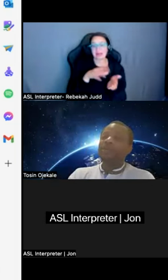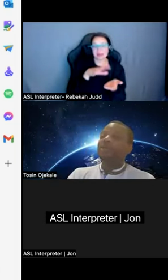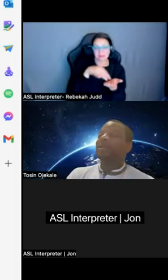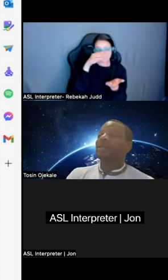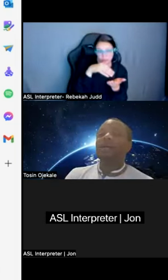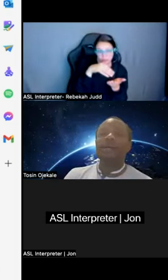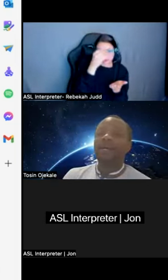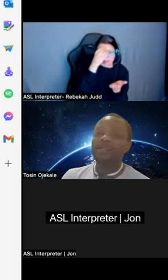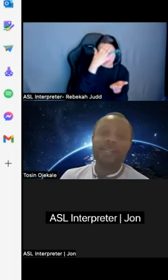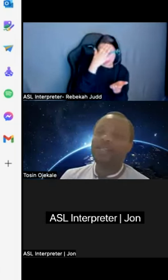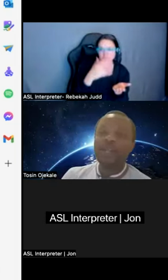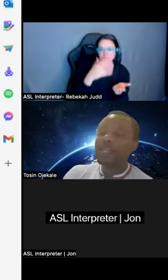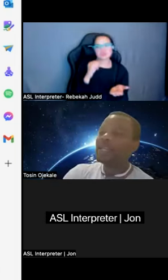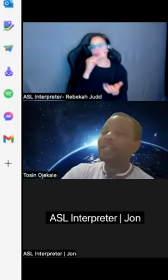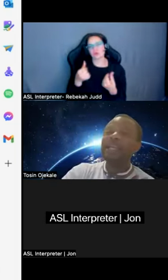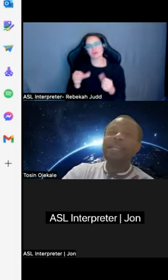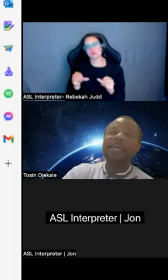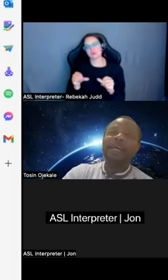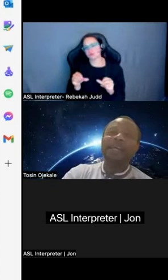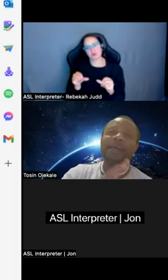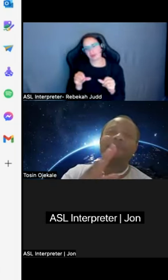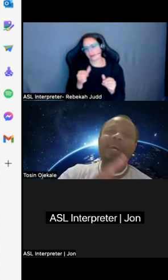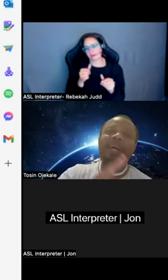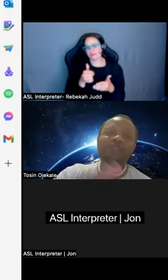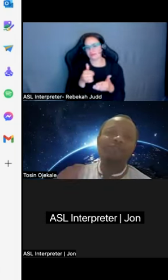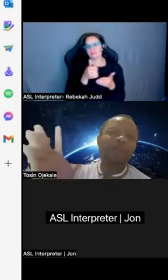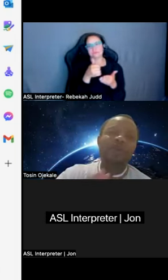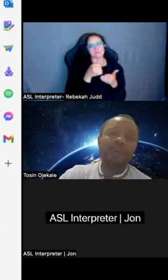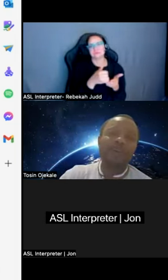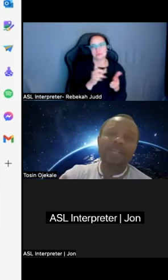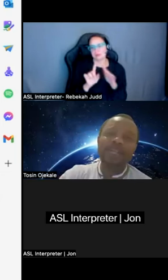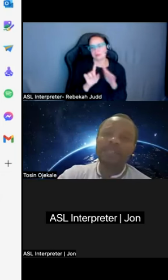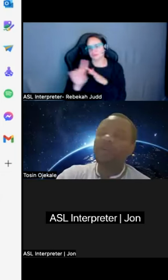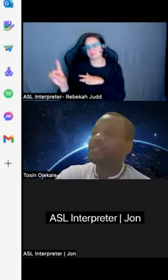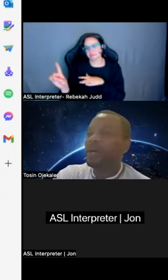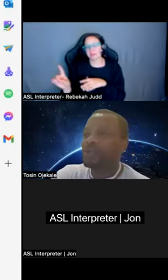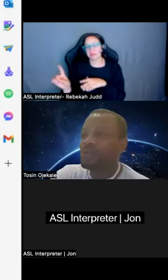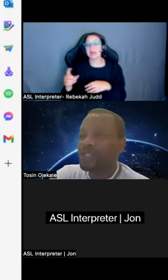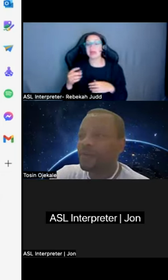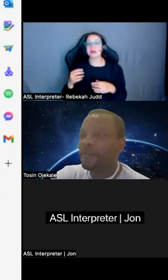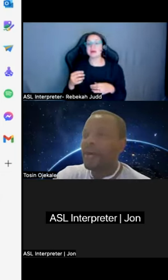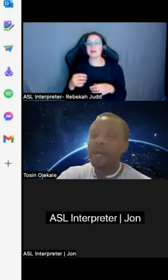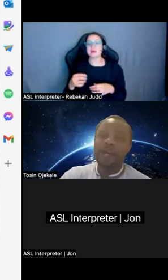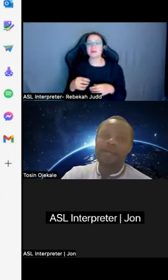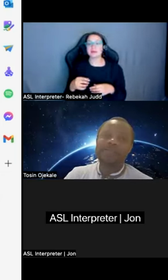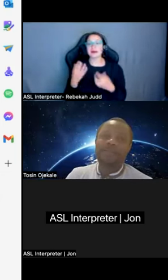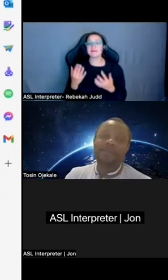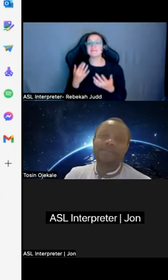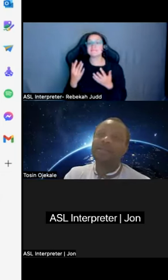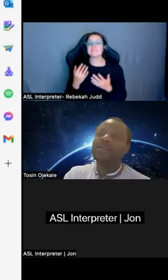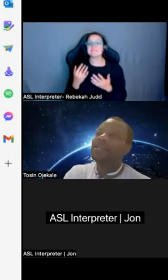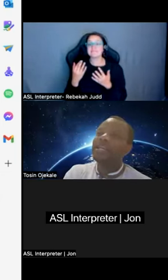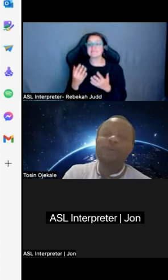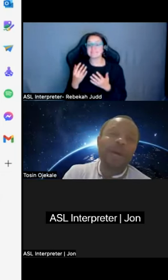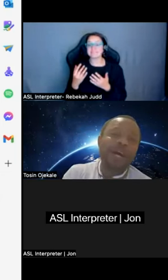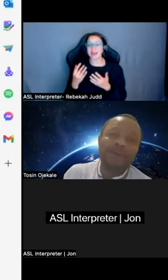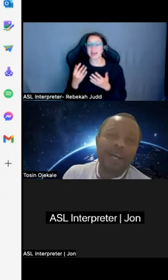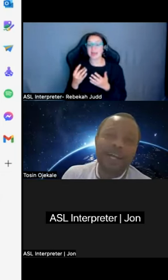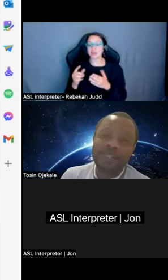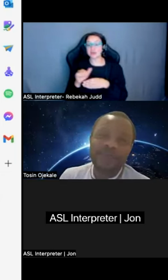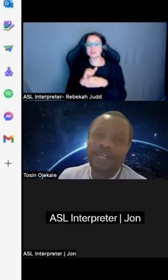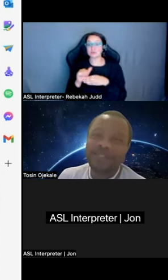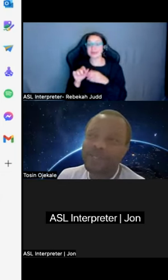hero. There's nothing in fire drill or whatever that talks about switching off fire servers. There's no part